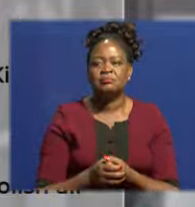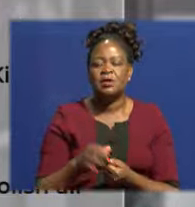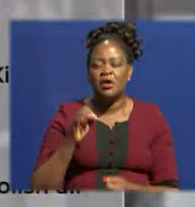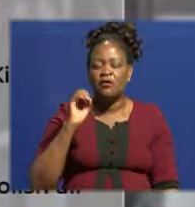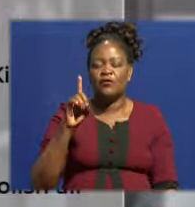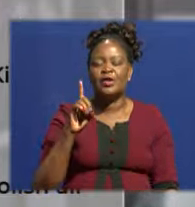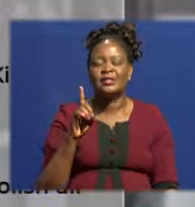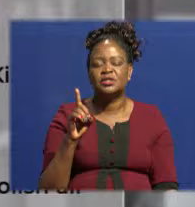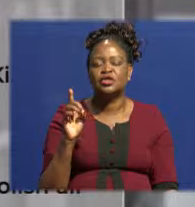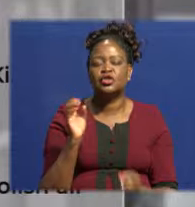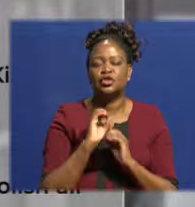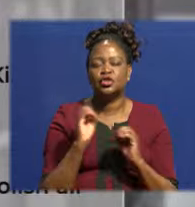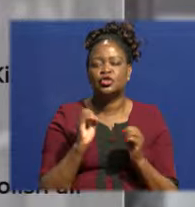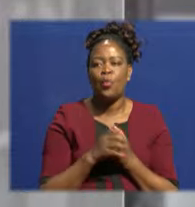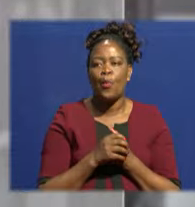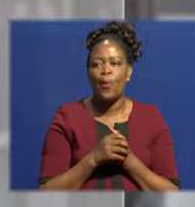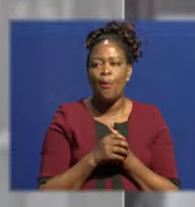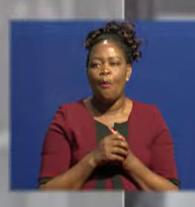of Democracy, FORD.